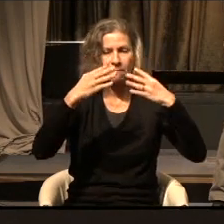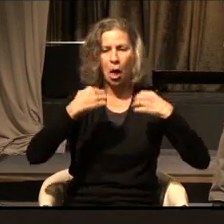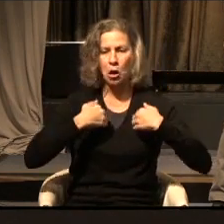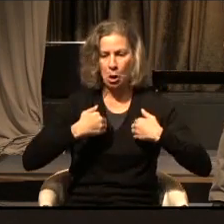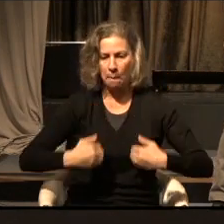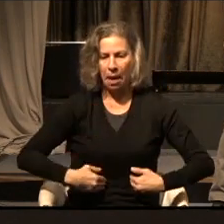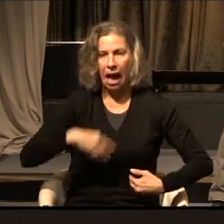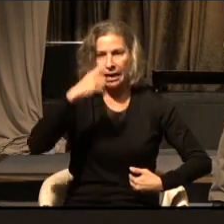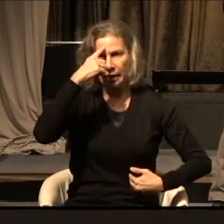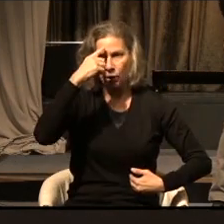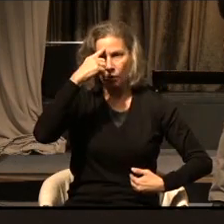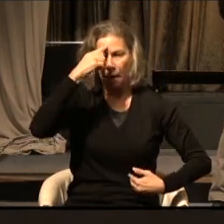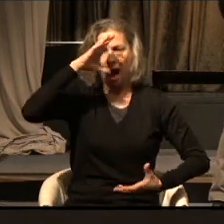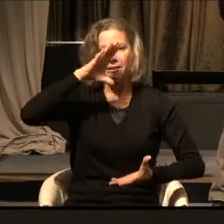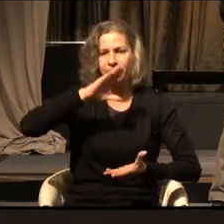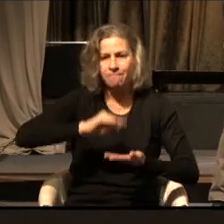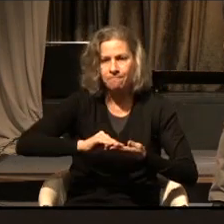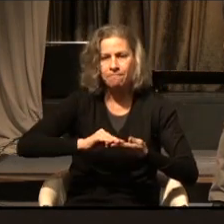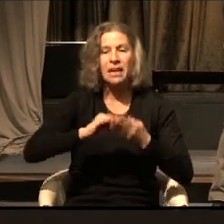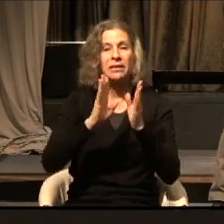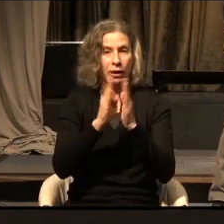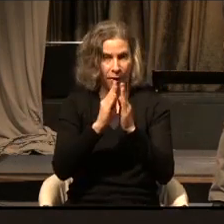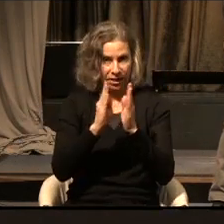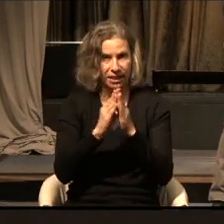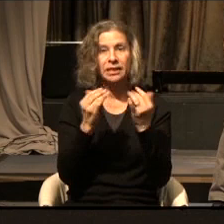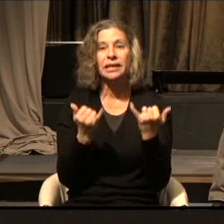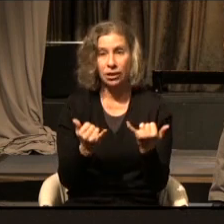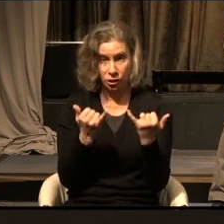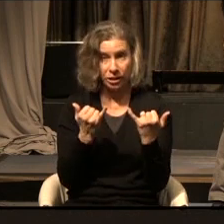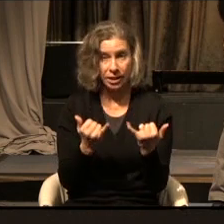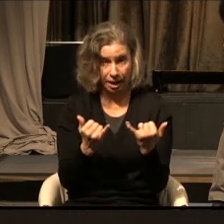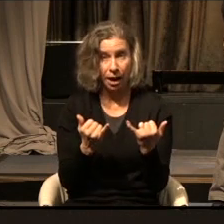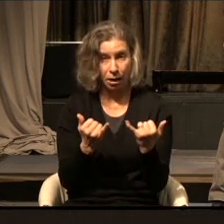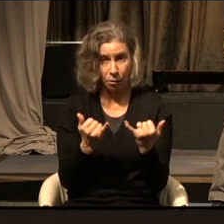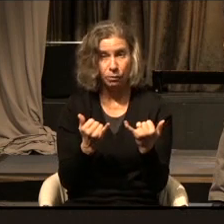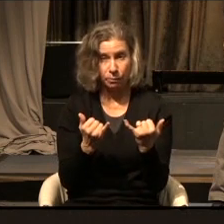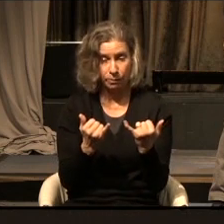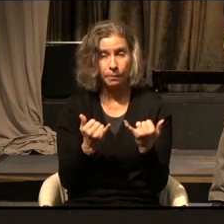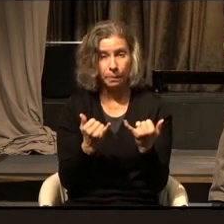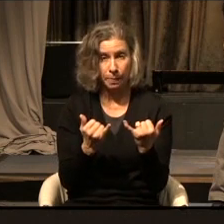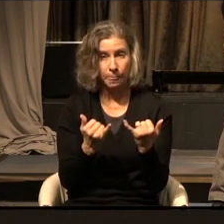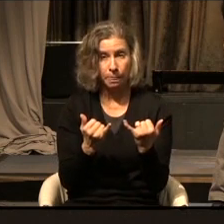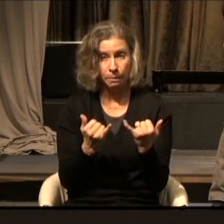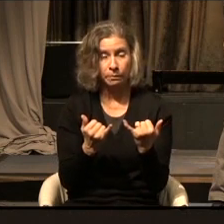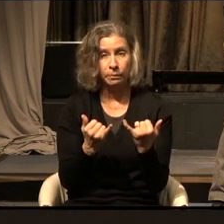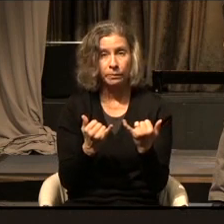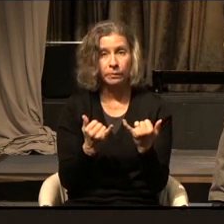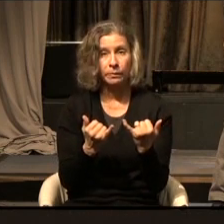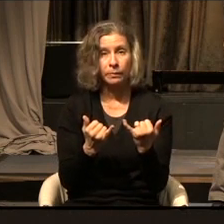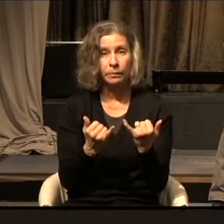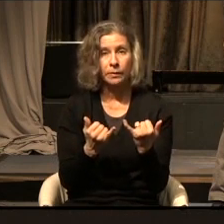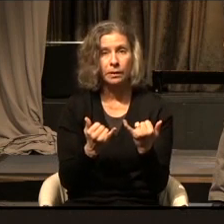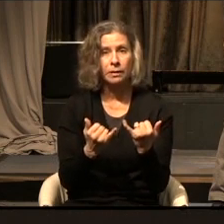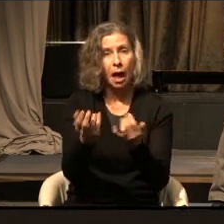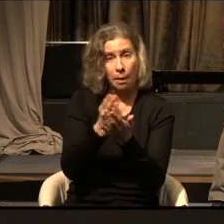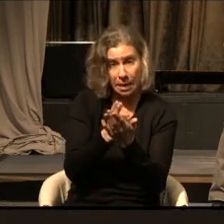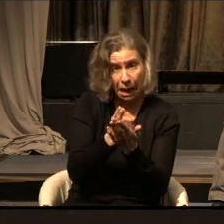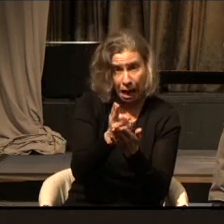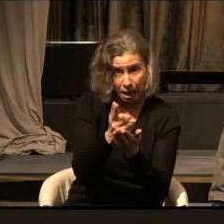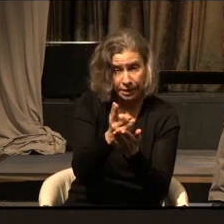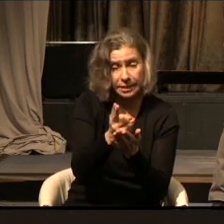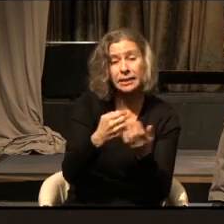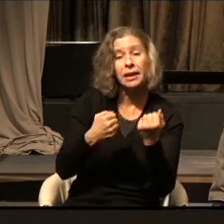both what's happening up here and what's going to happen around your table. Speak your truth in ways